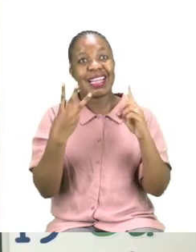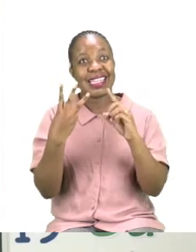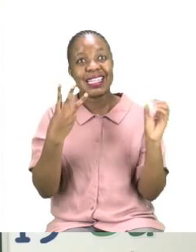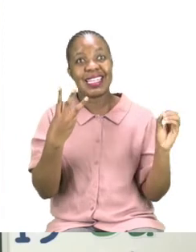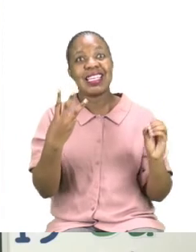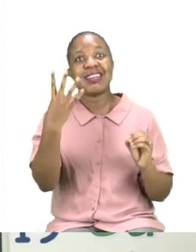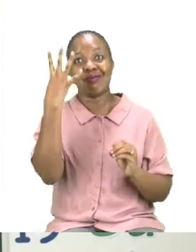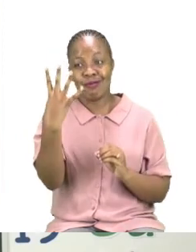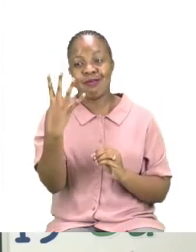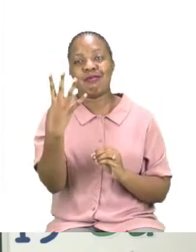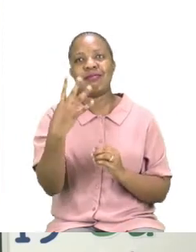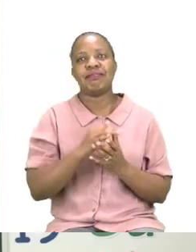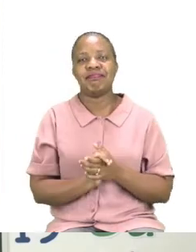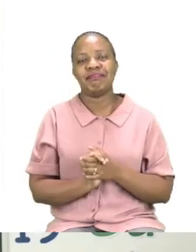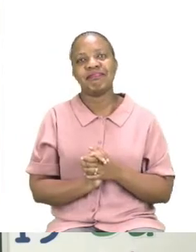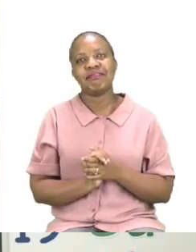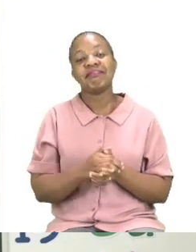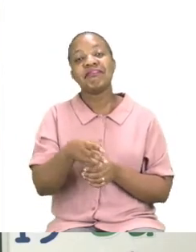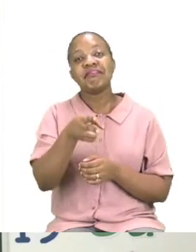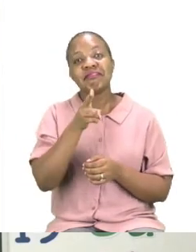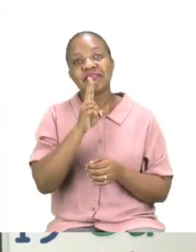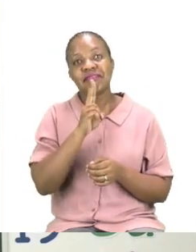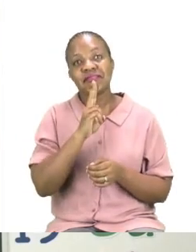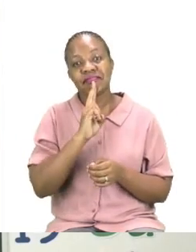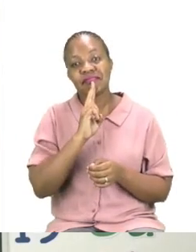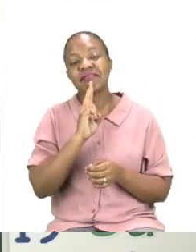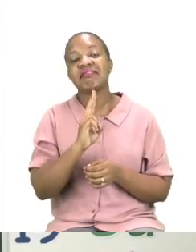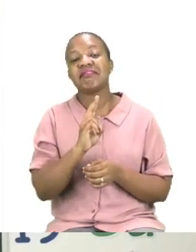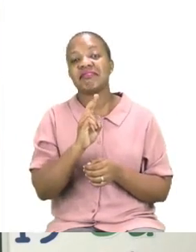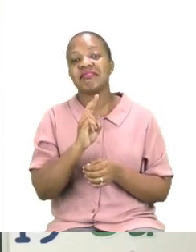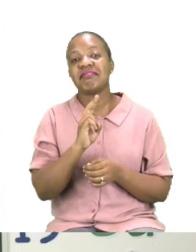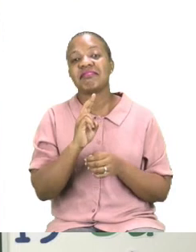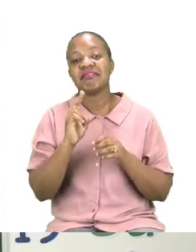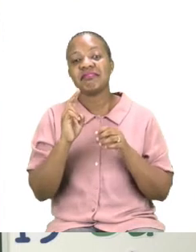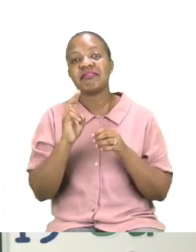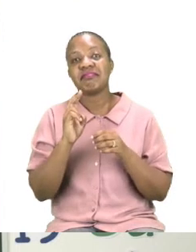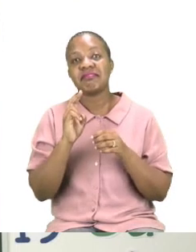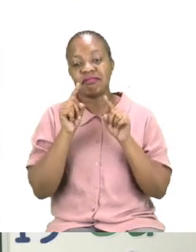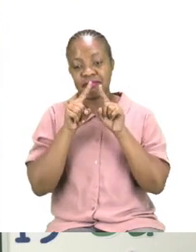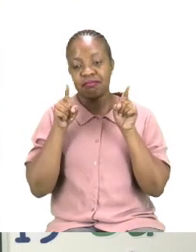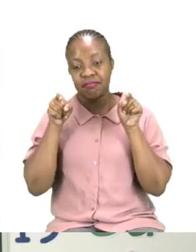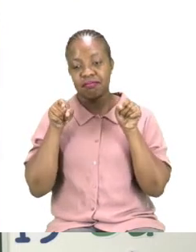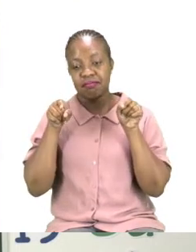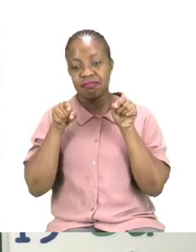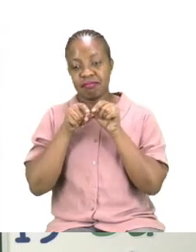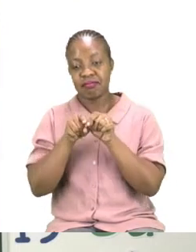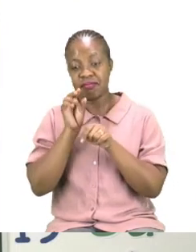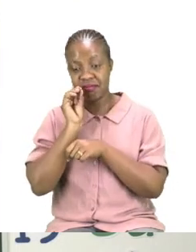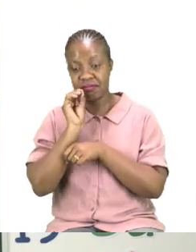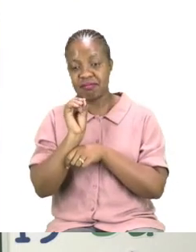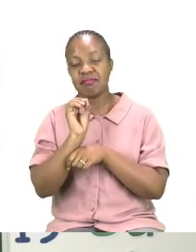So our answer is 4. So we will put our